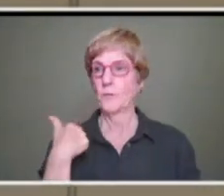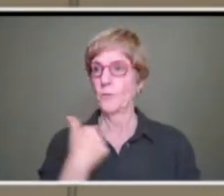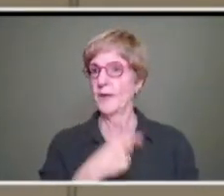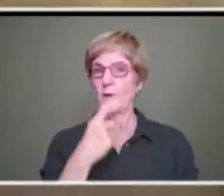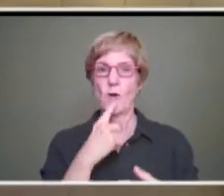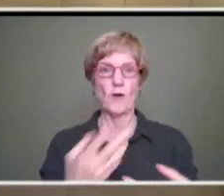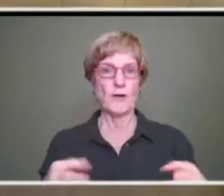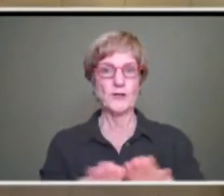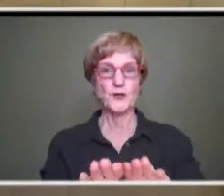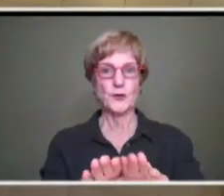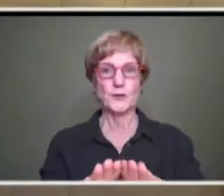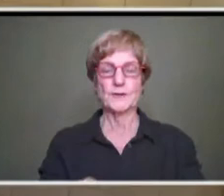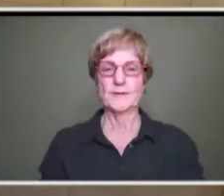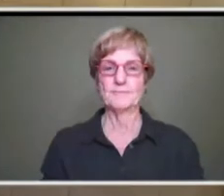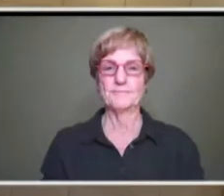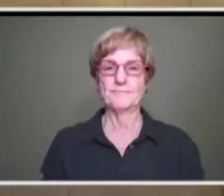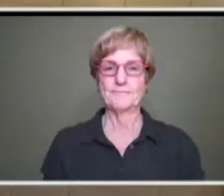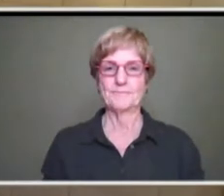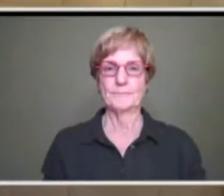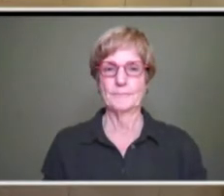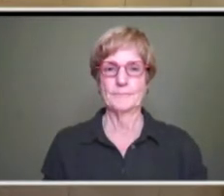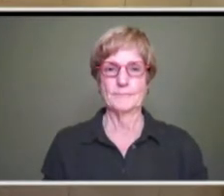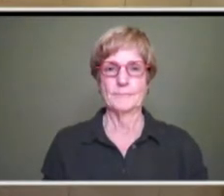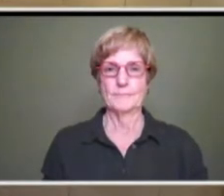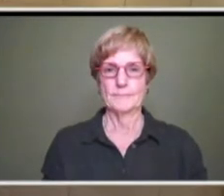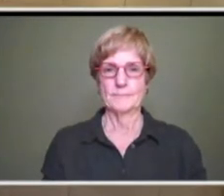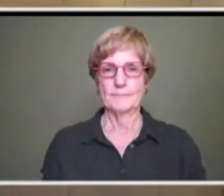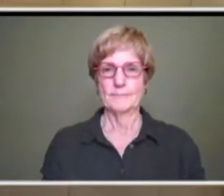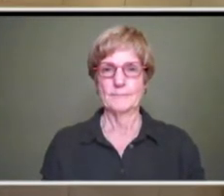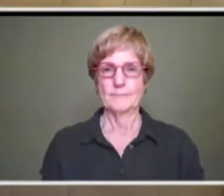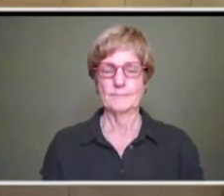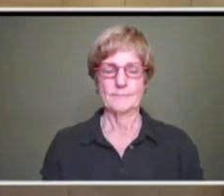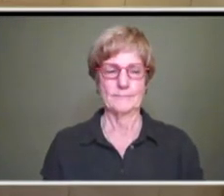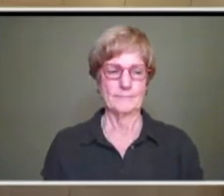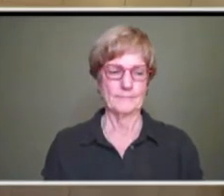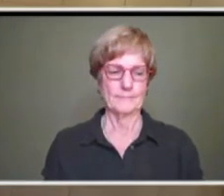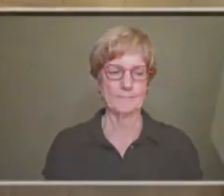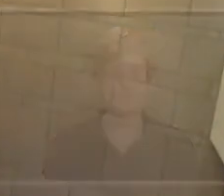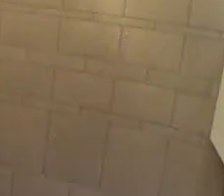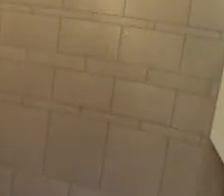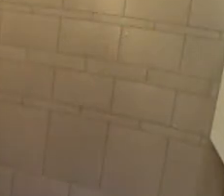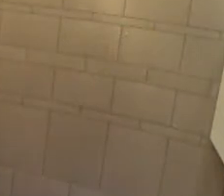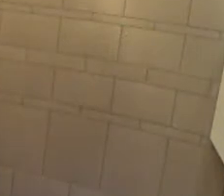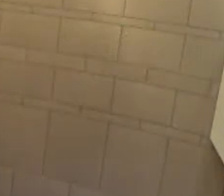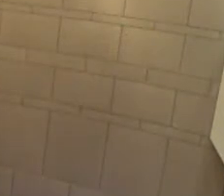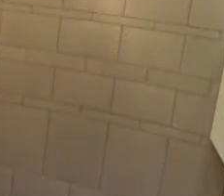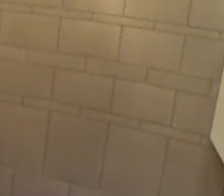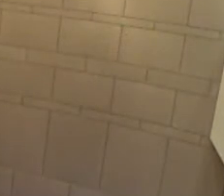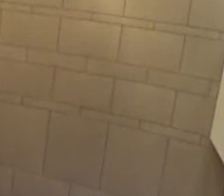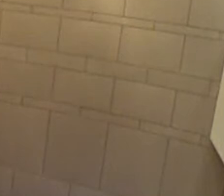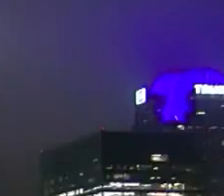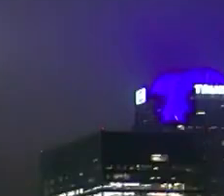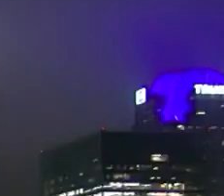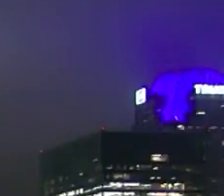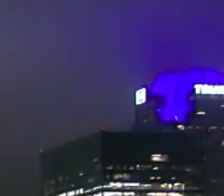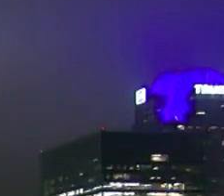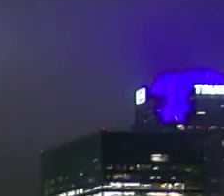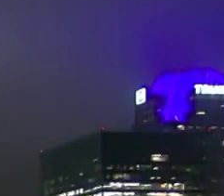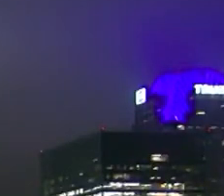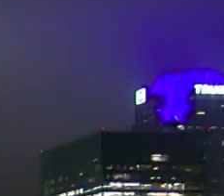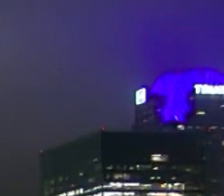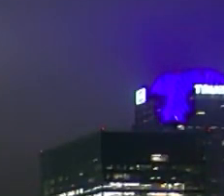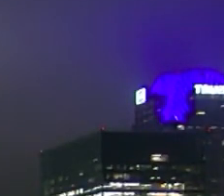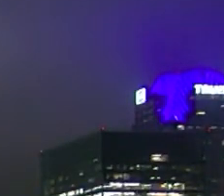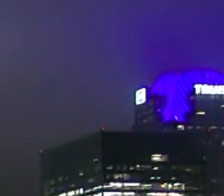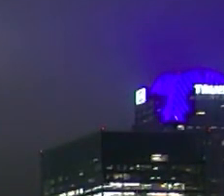yeah bring that back if you want I'm unanimous foreign